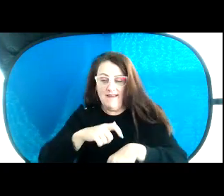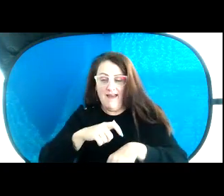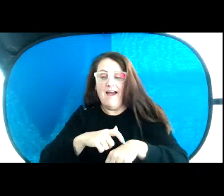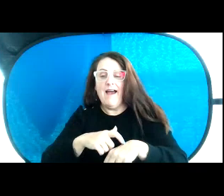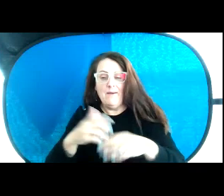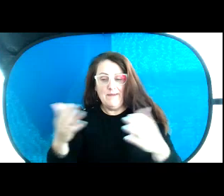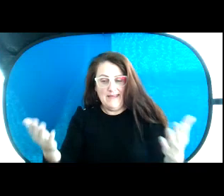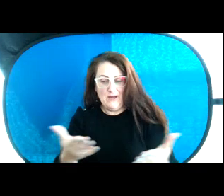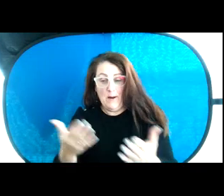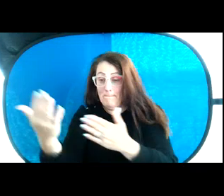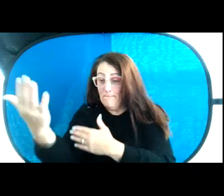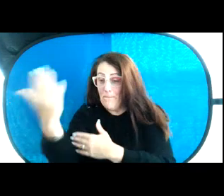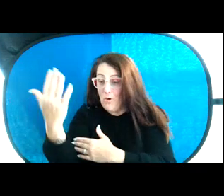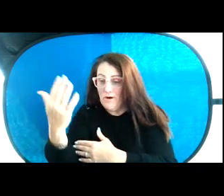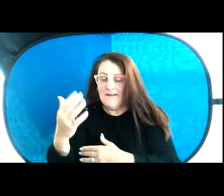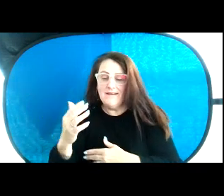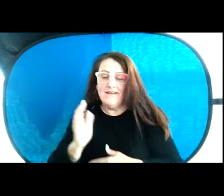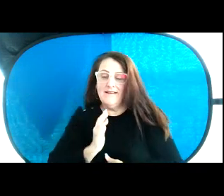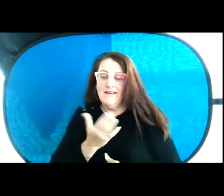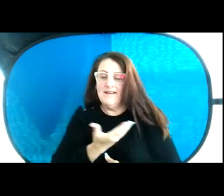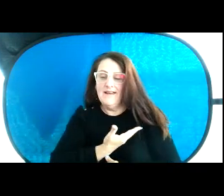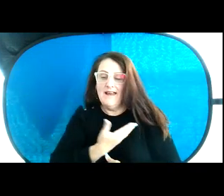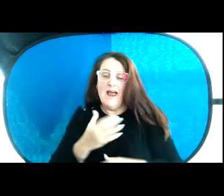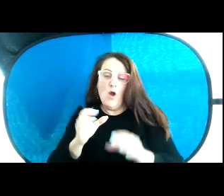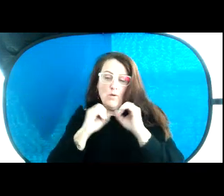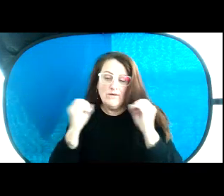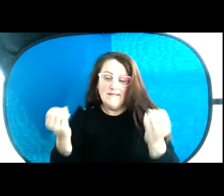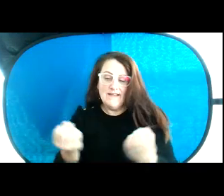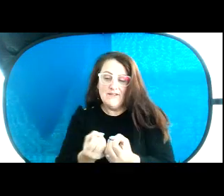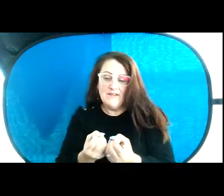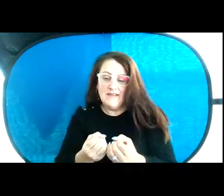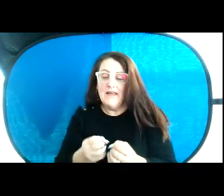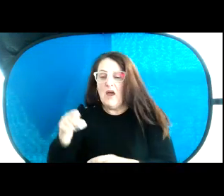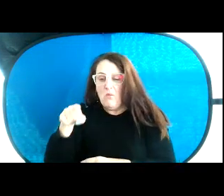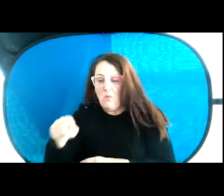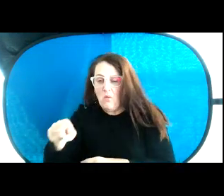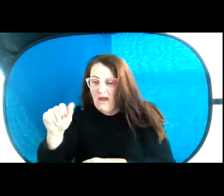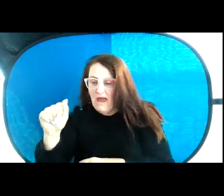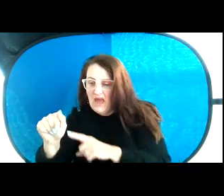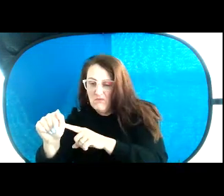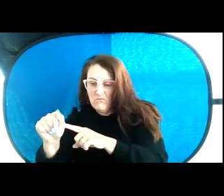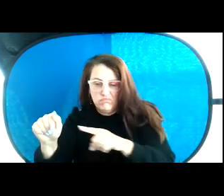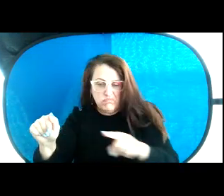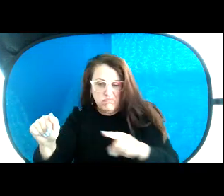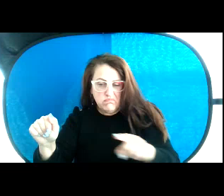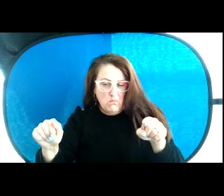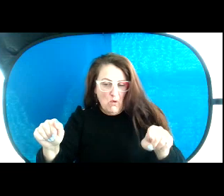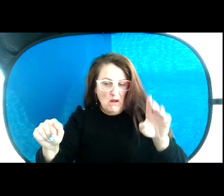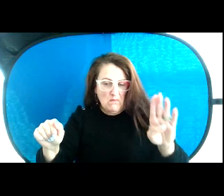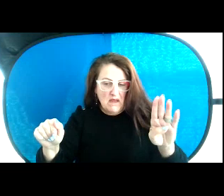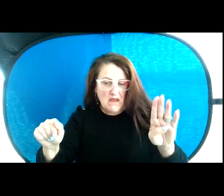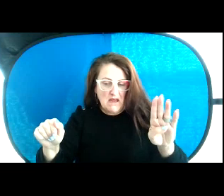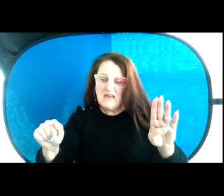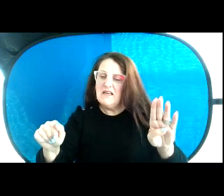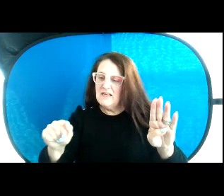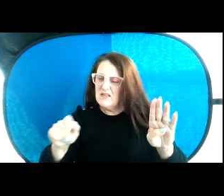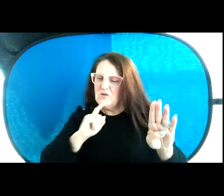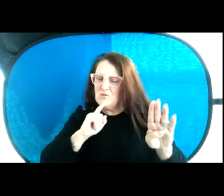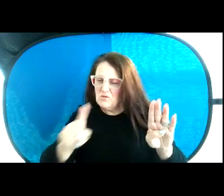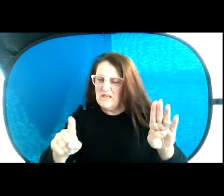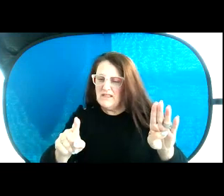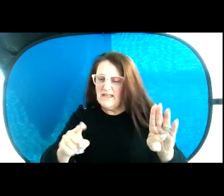Here in Merced County, transportation isn't just about from getting point A to point B. It's about keeping the heart of California's economy